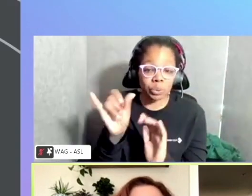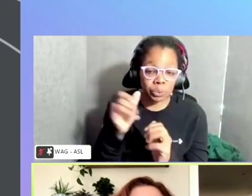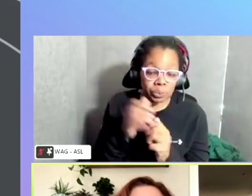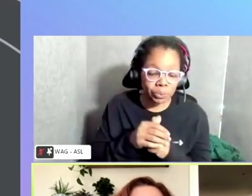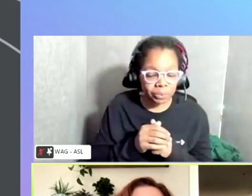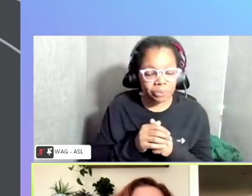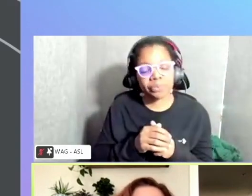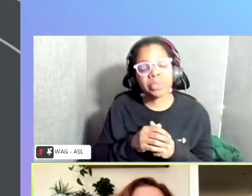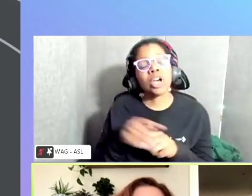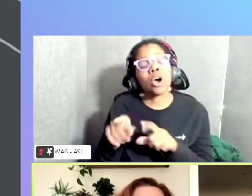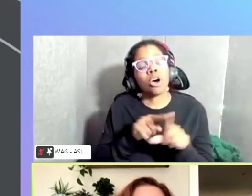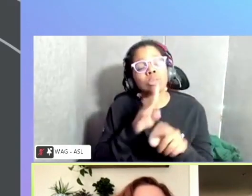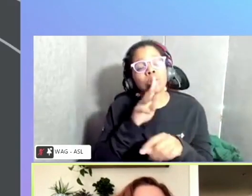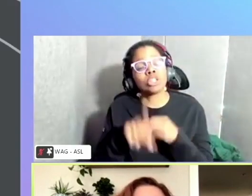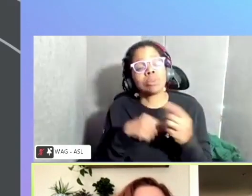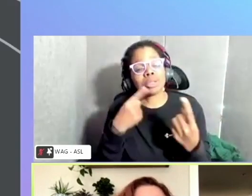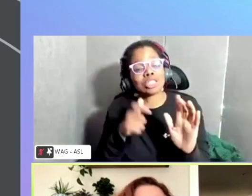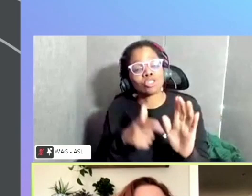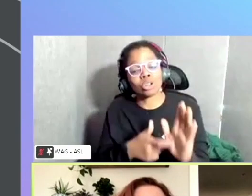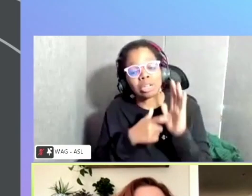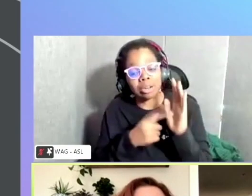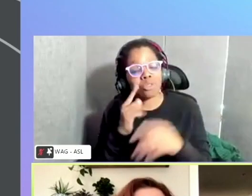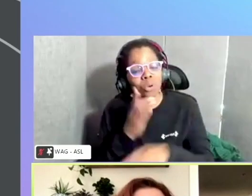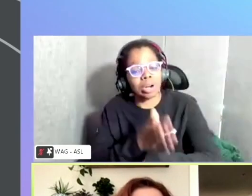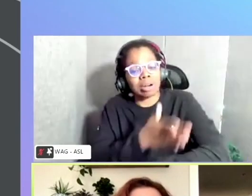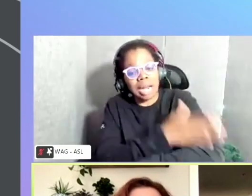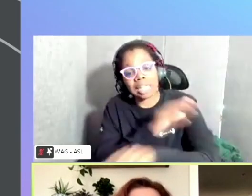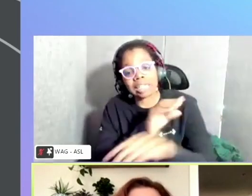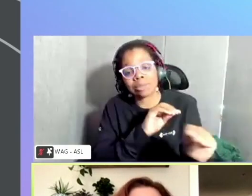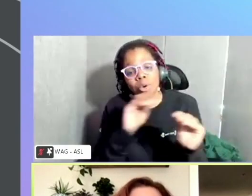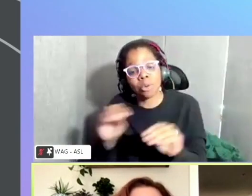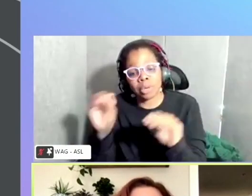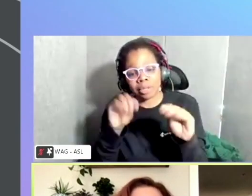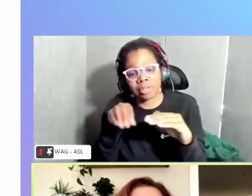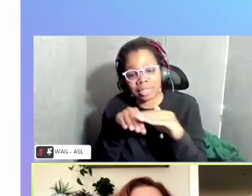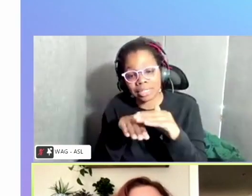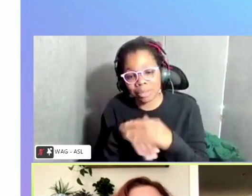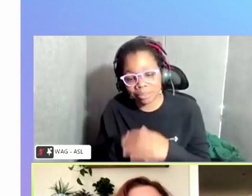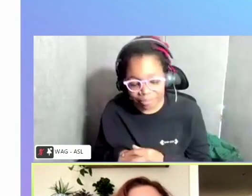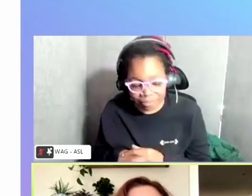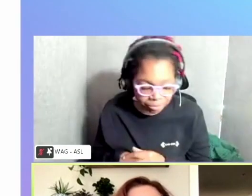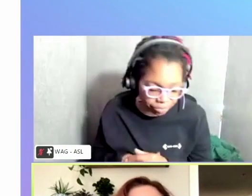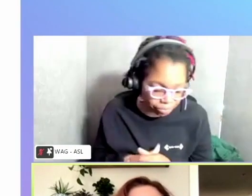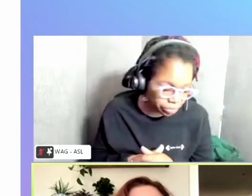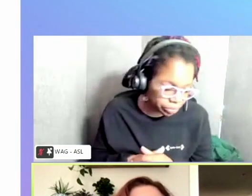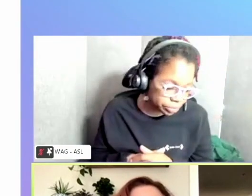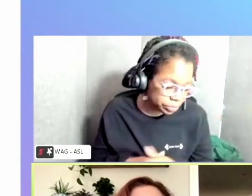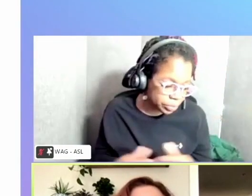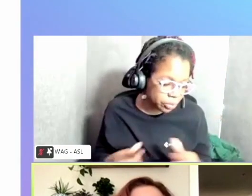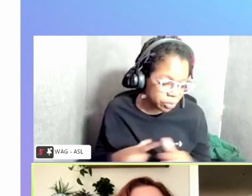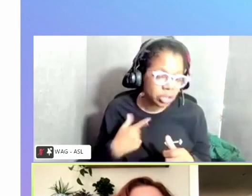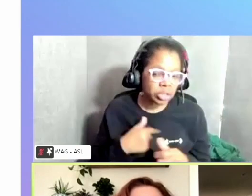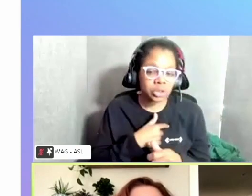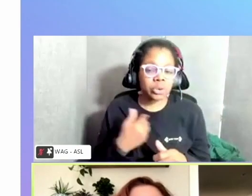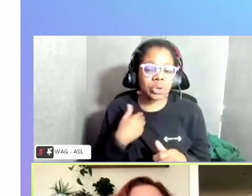Next, we'll talk about success criteria to enhance mobility accessibility. First up, we have